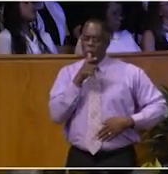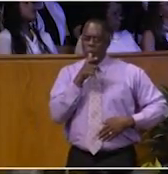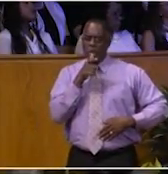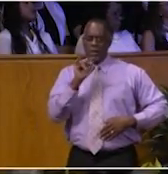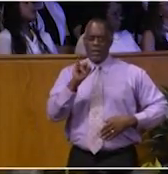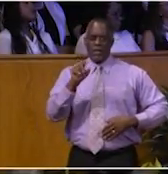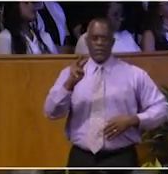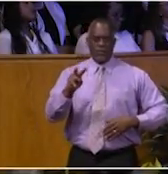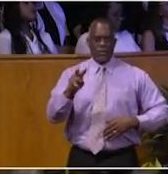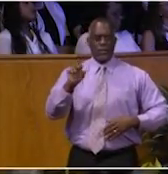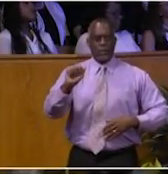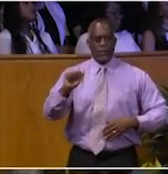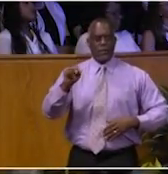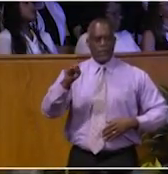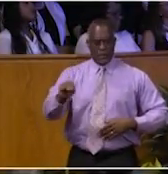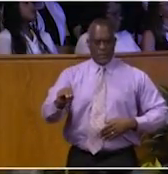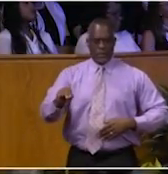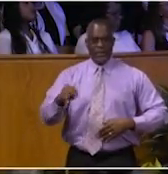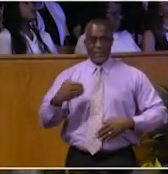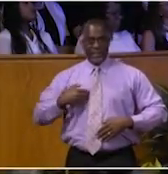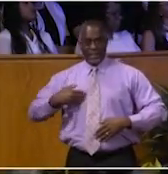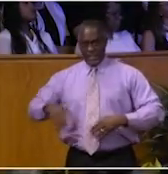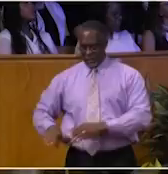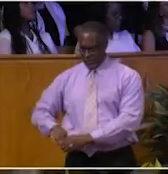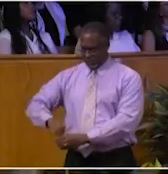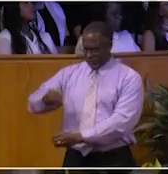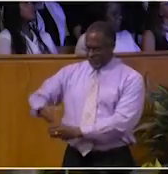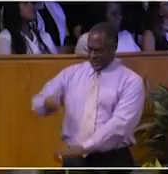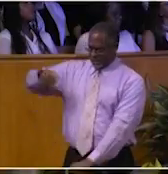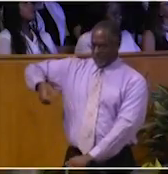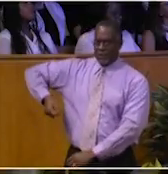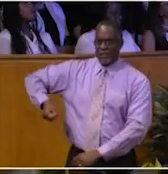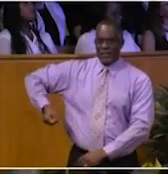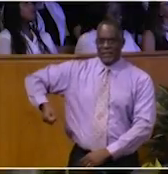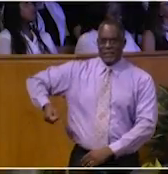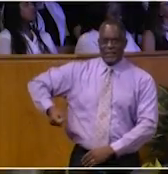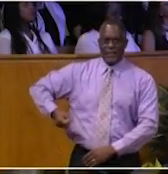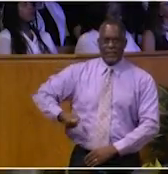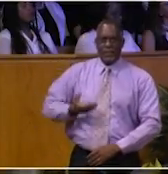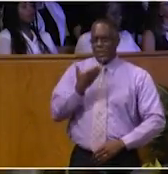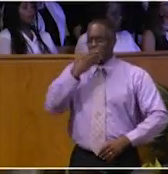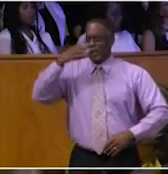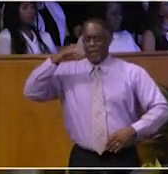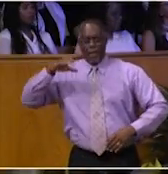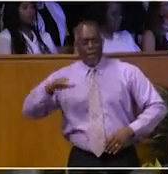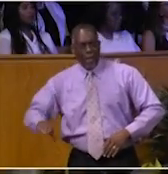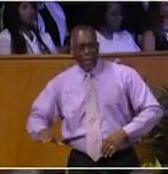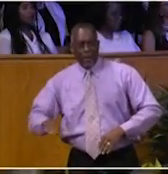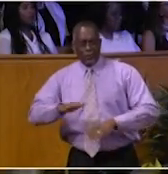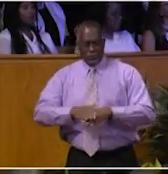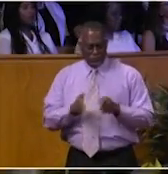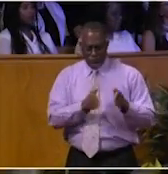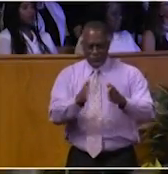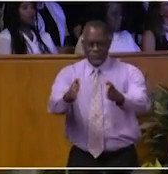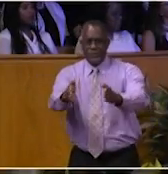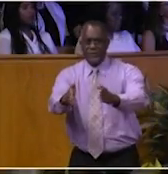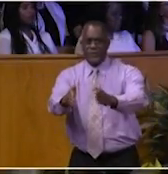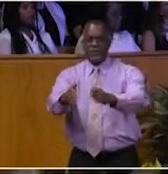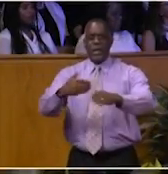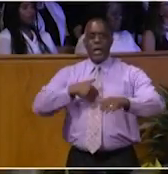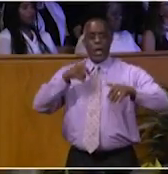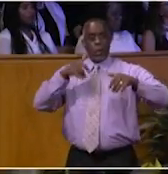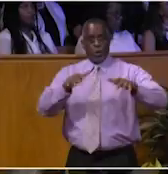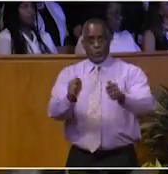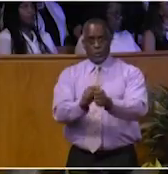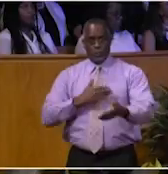the clicking of his cane on the hot South Carolina pavement. I marched, my